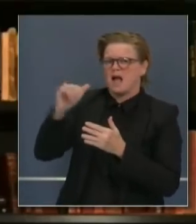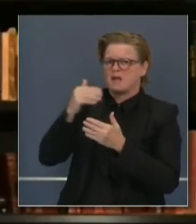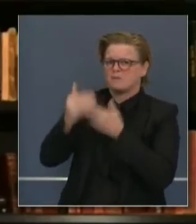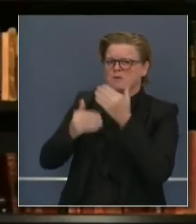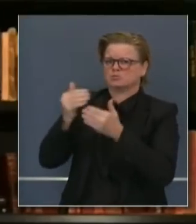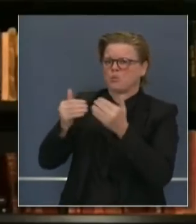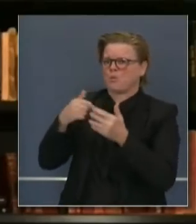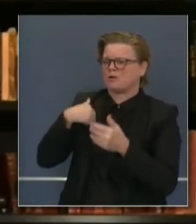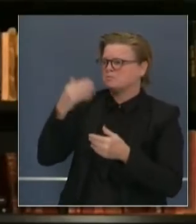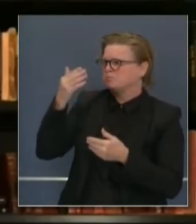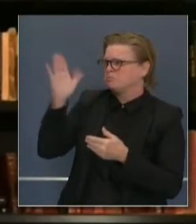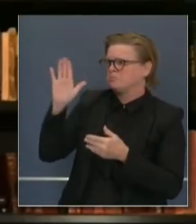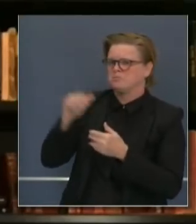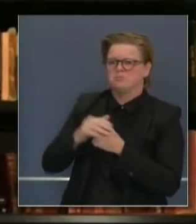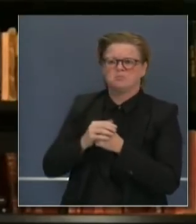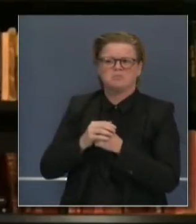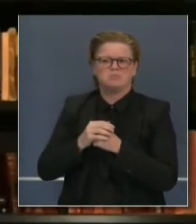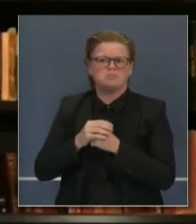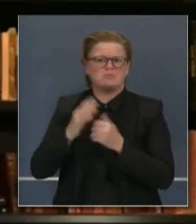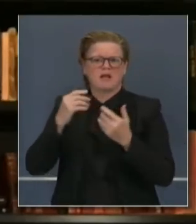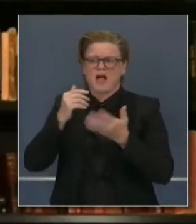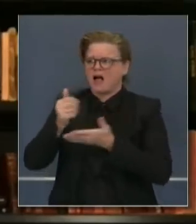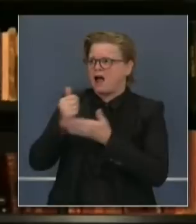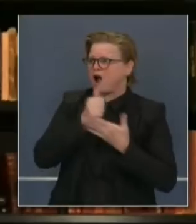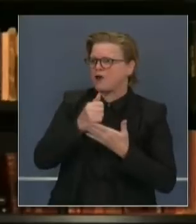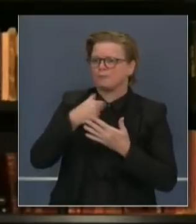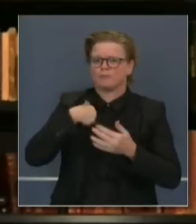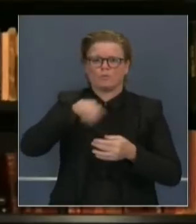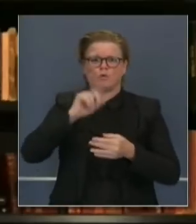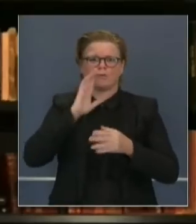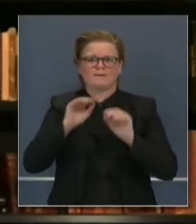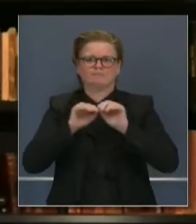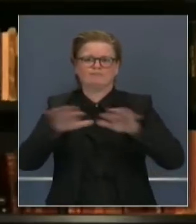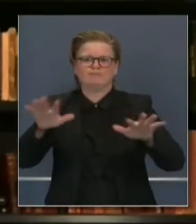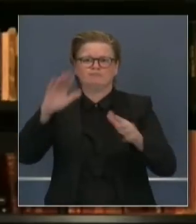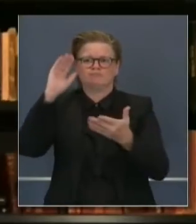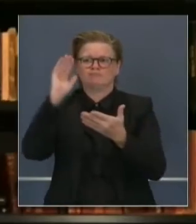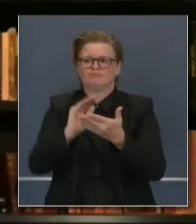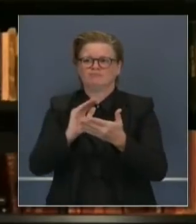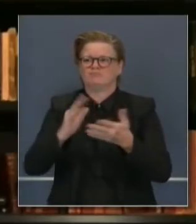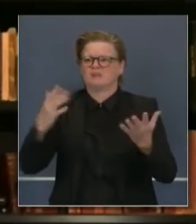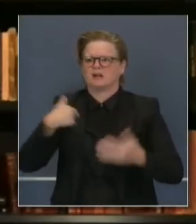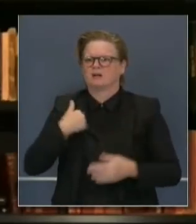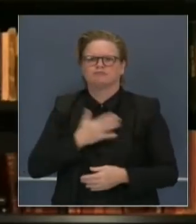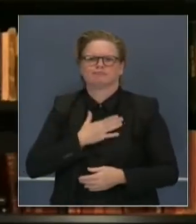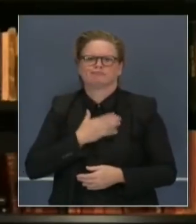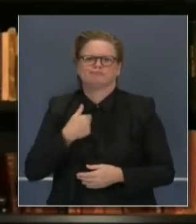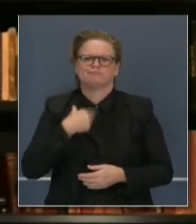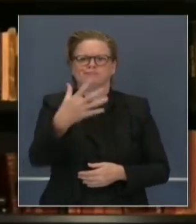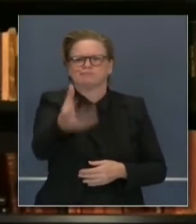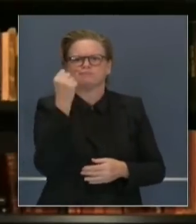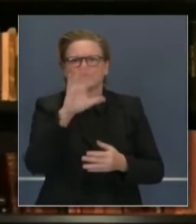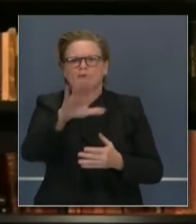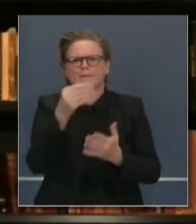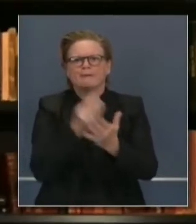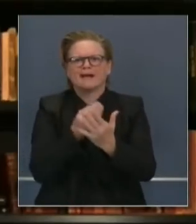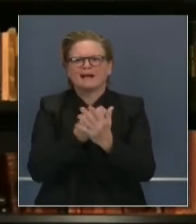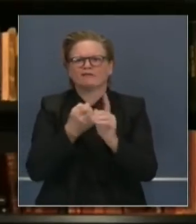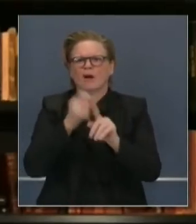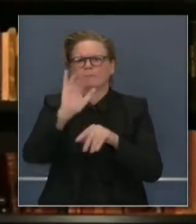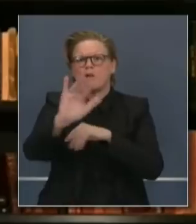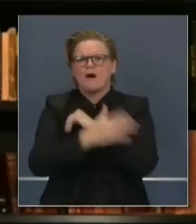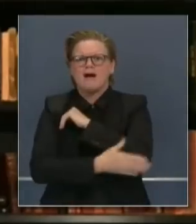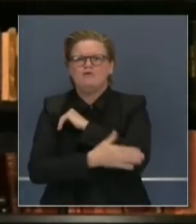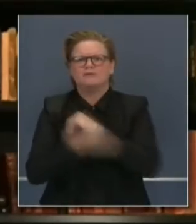mitigation and the reduction of the spread of this disease, we're happy to redirect those dollars to counties that feel